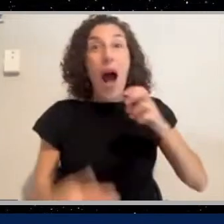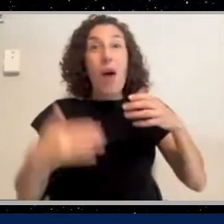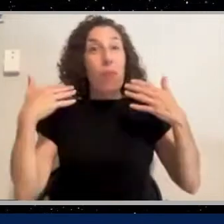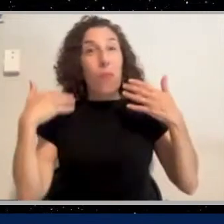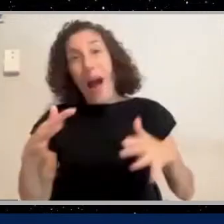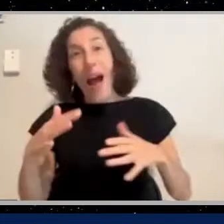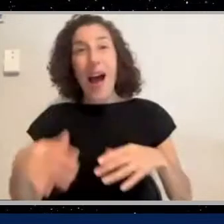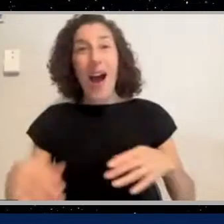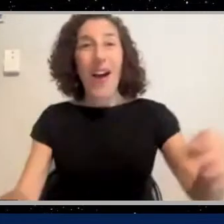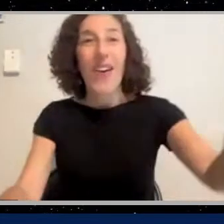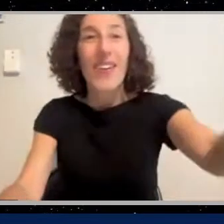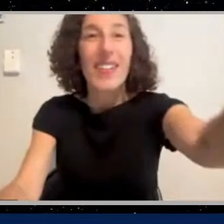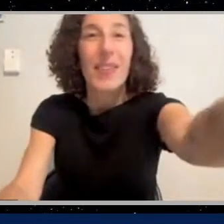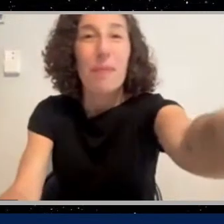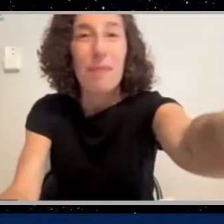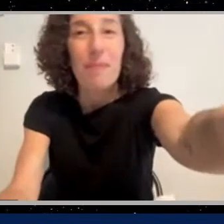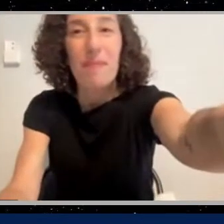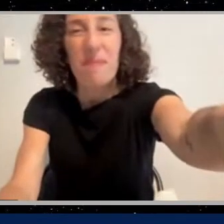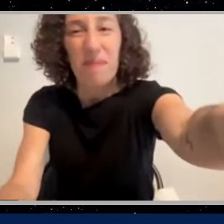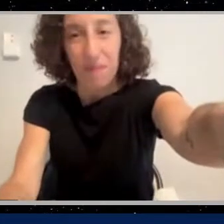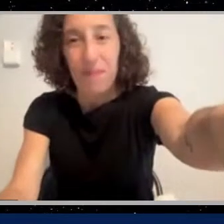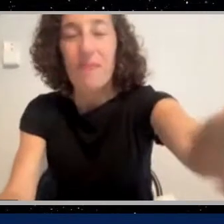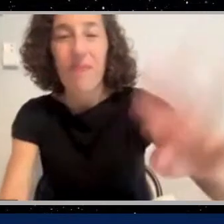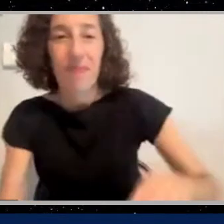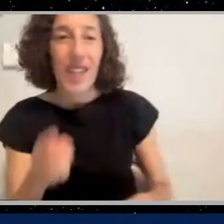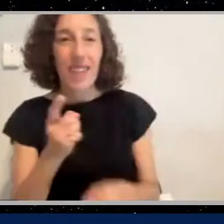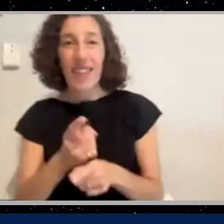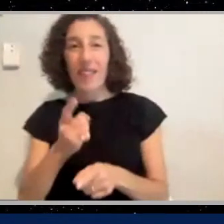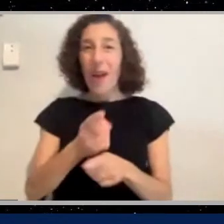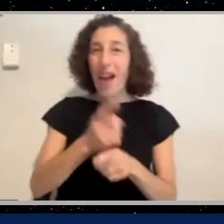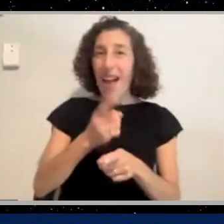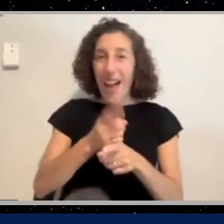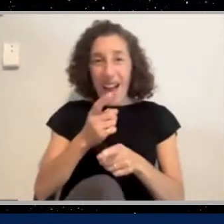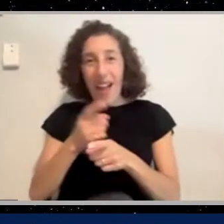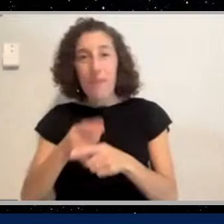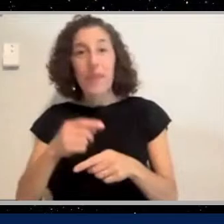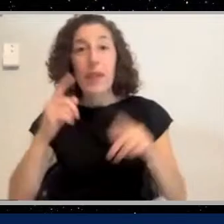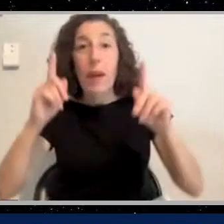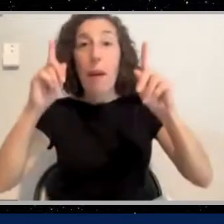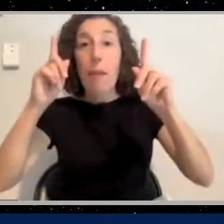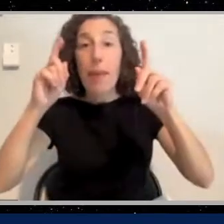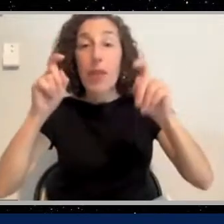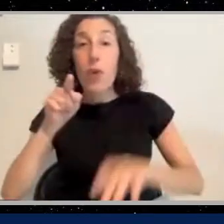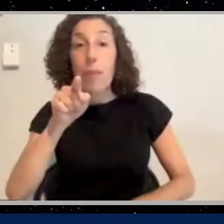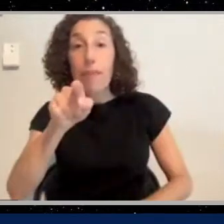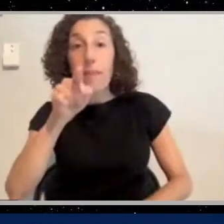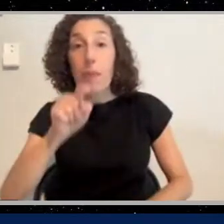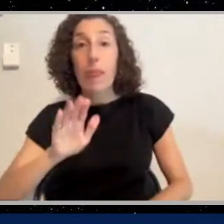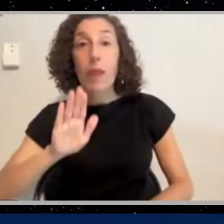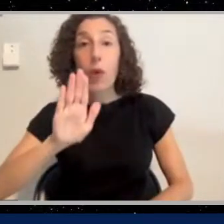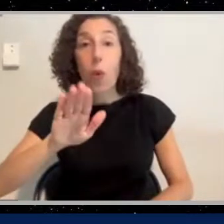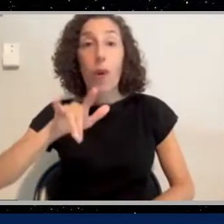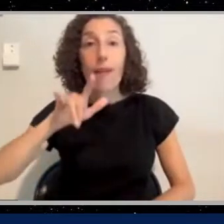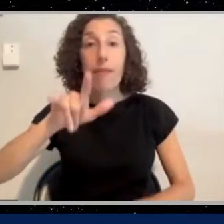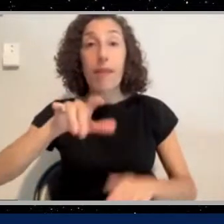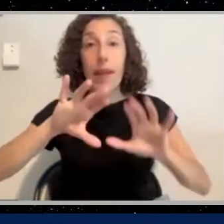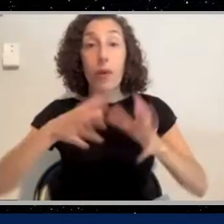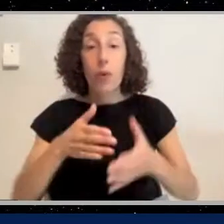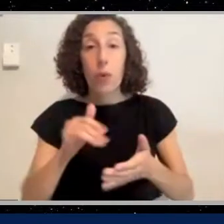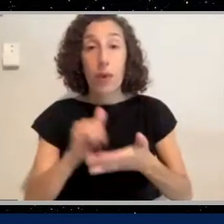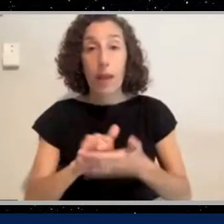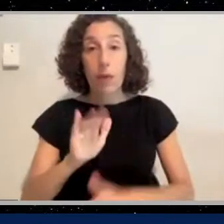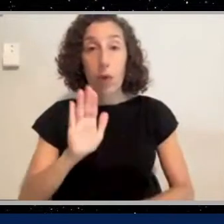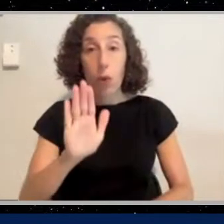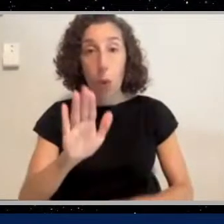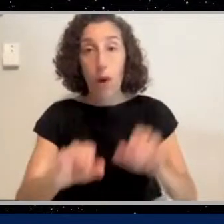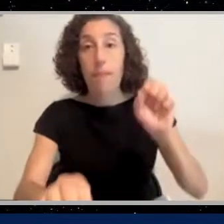Now, Sawyer, this is a photo of your flight, and I guess your flight crew that you trained with? Yes, that is